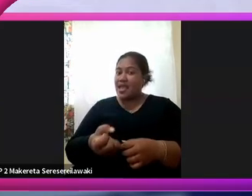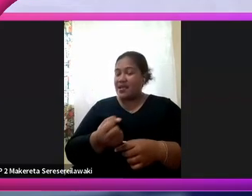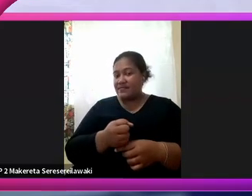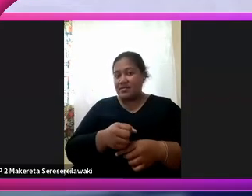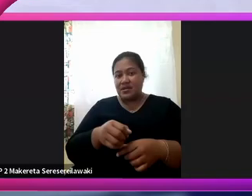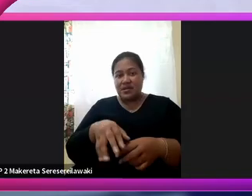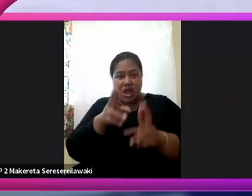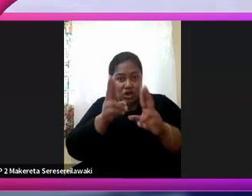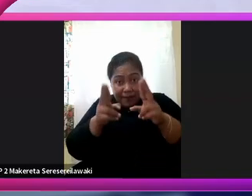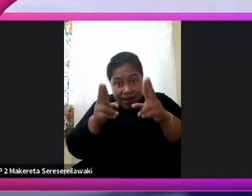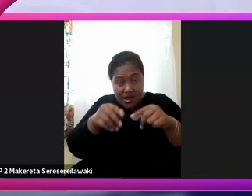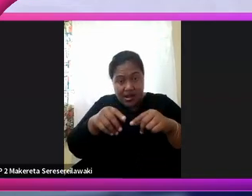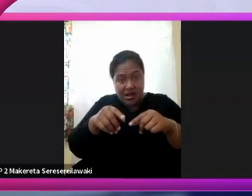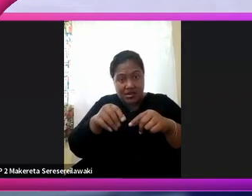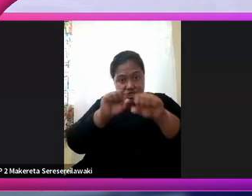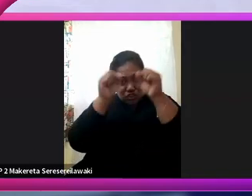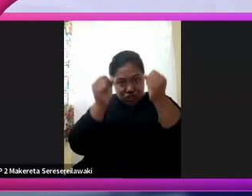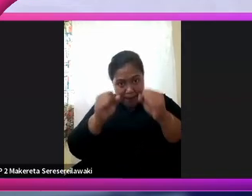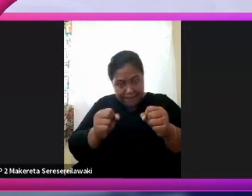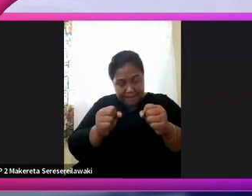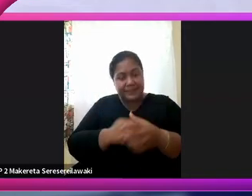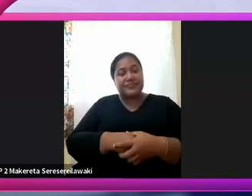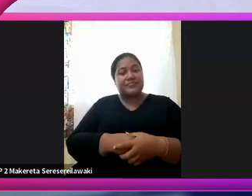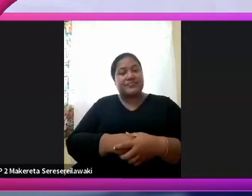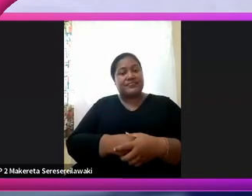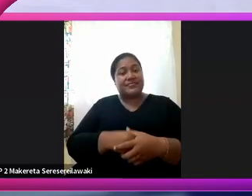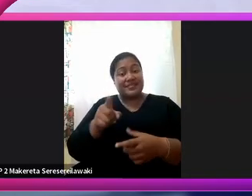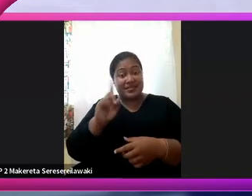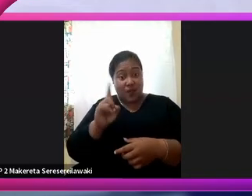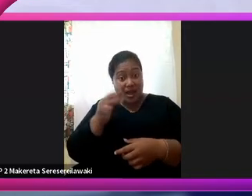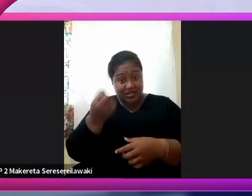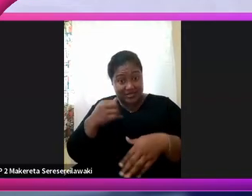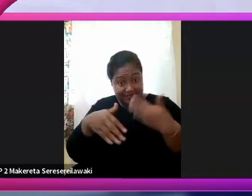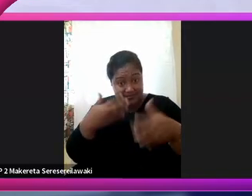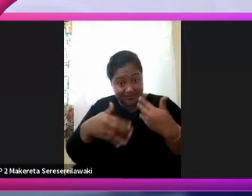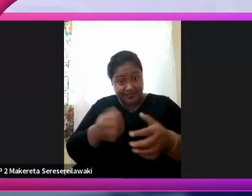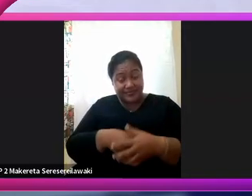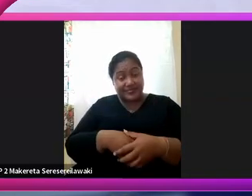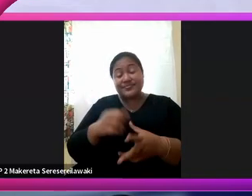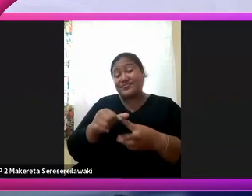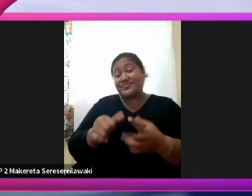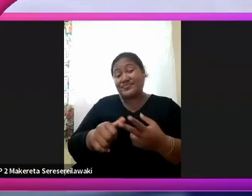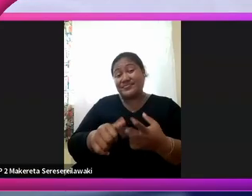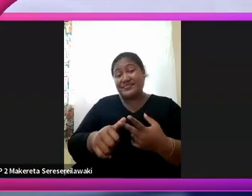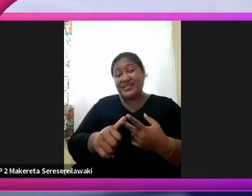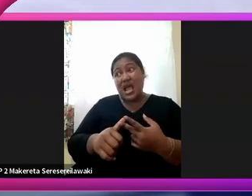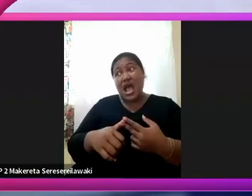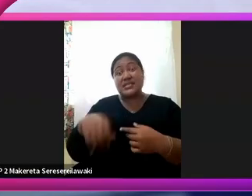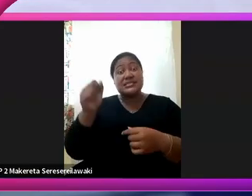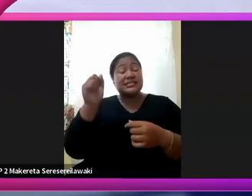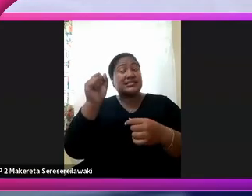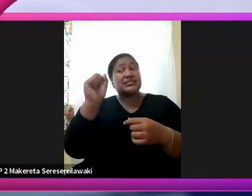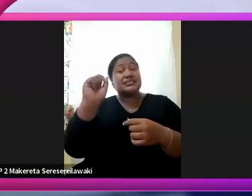normal shapes. That's what I just described. And also the sperm volume and also the